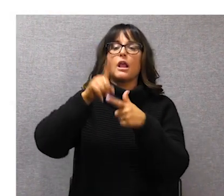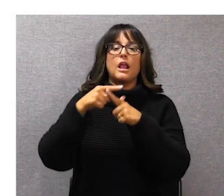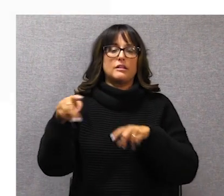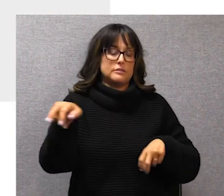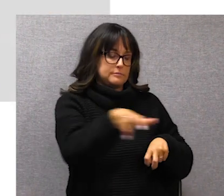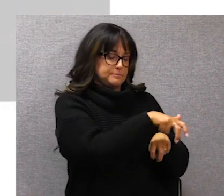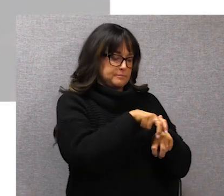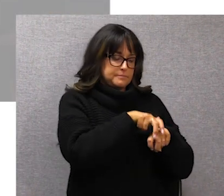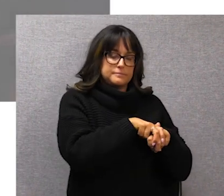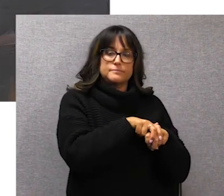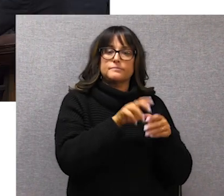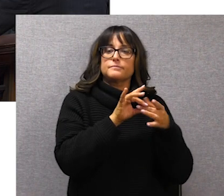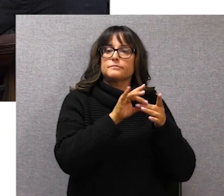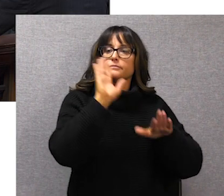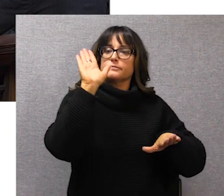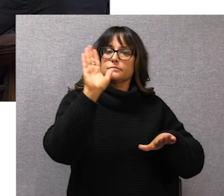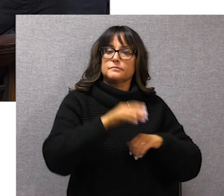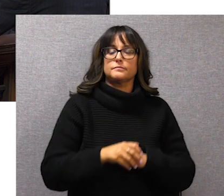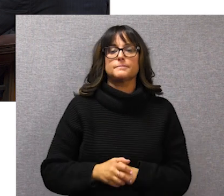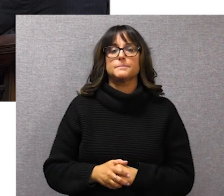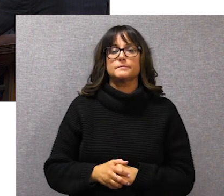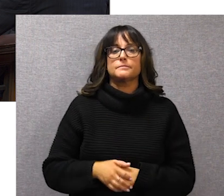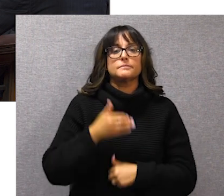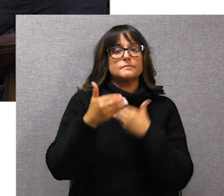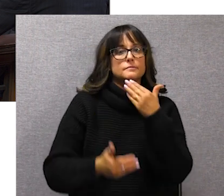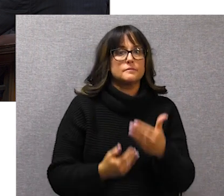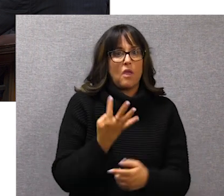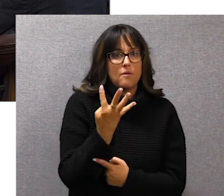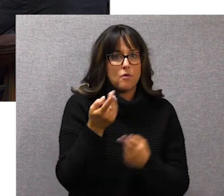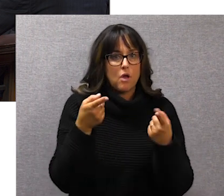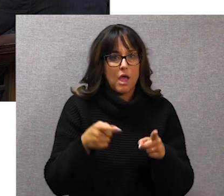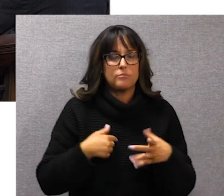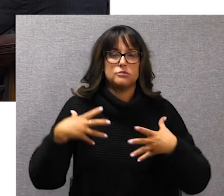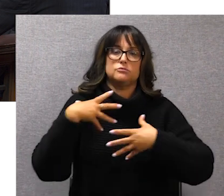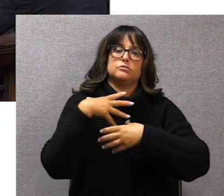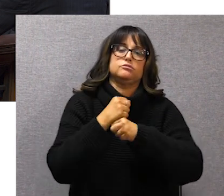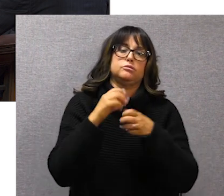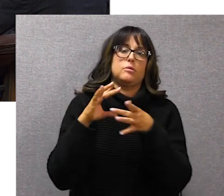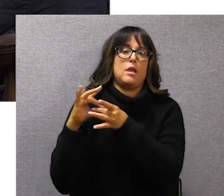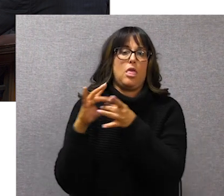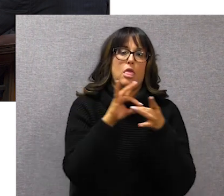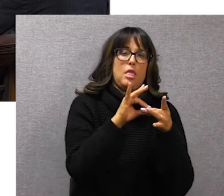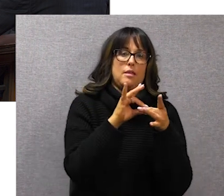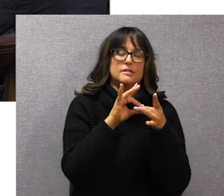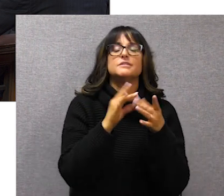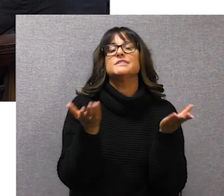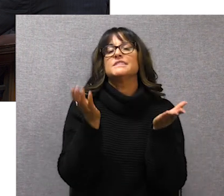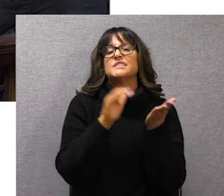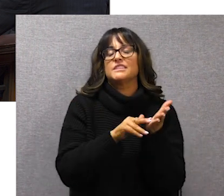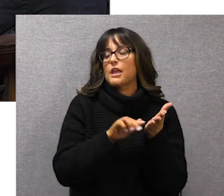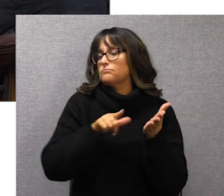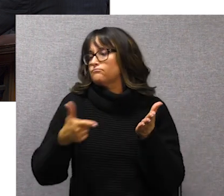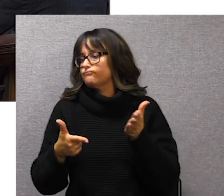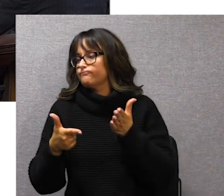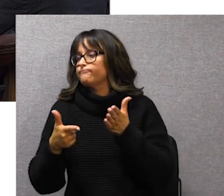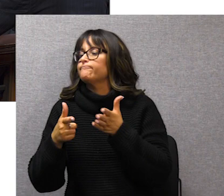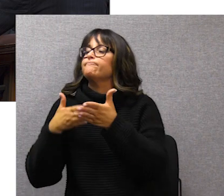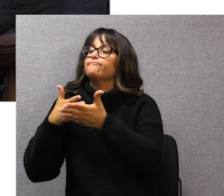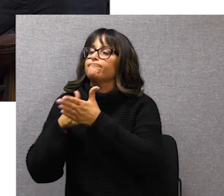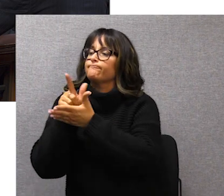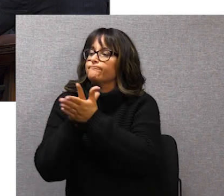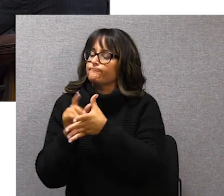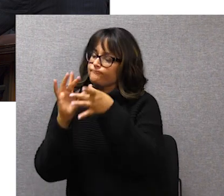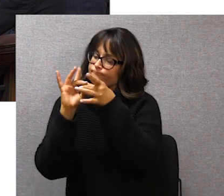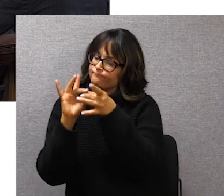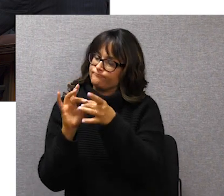Step 4, closing arguments, the prosecutor and the defense attorney take turns summarizing the case. They say why the